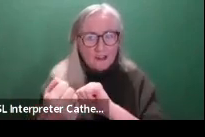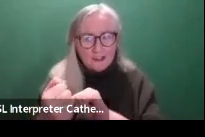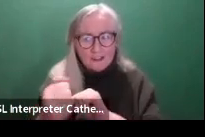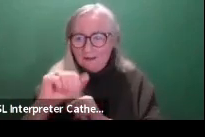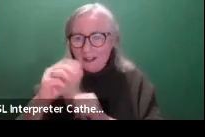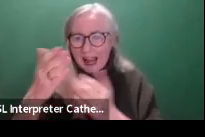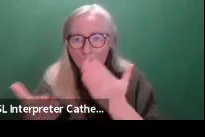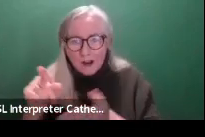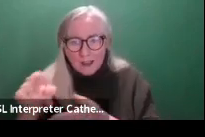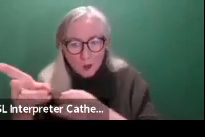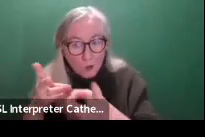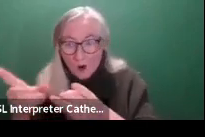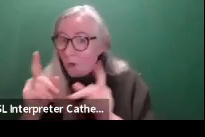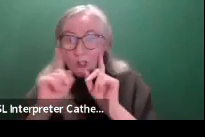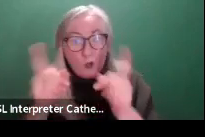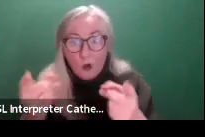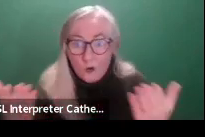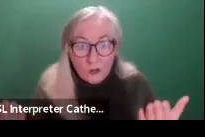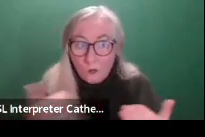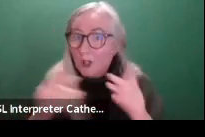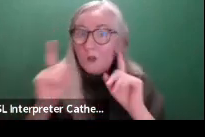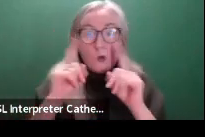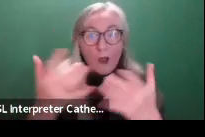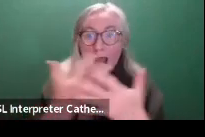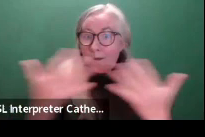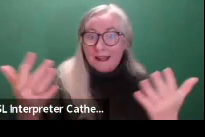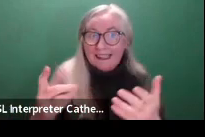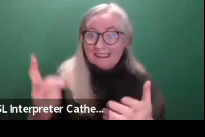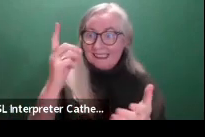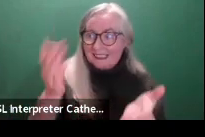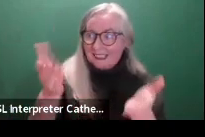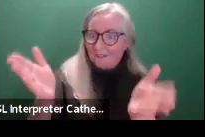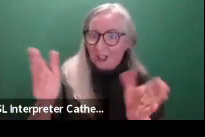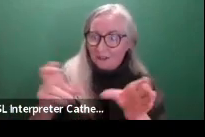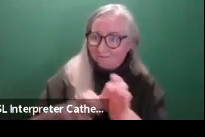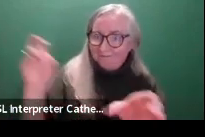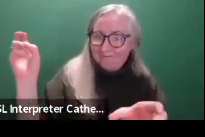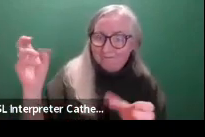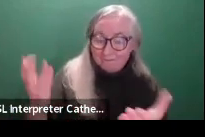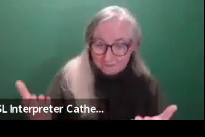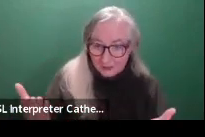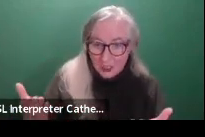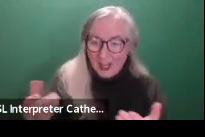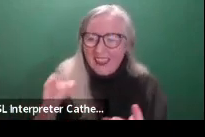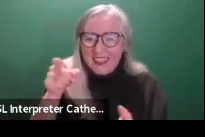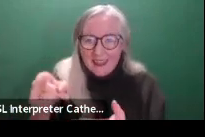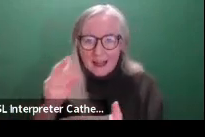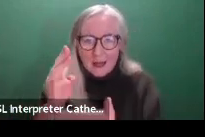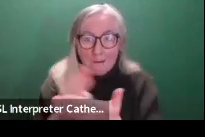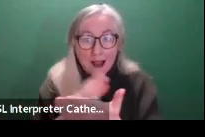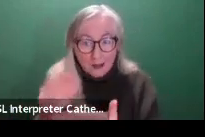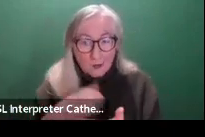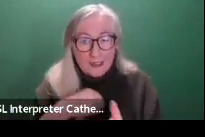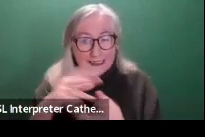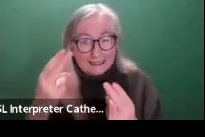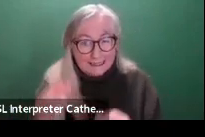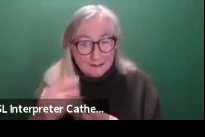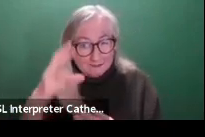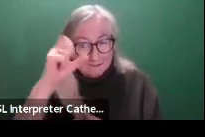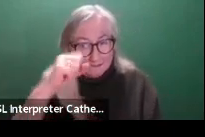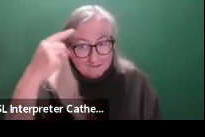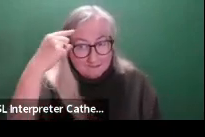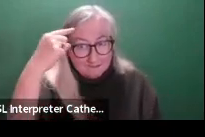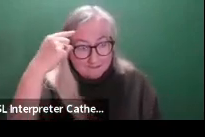We don't know how many have already left. And so I think that's something that we really do need to be mindful of.